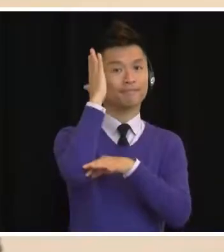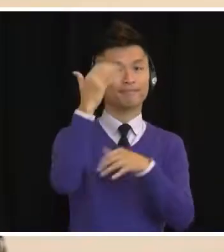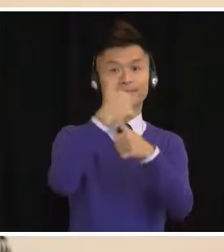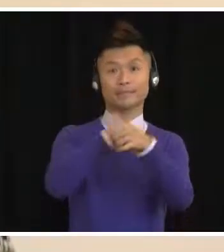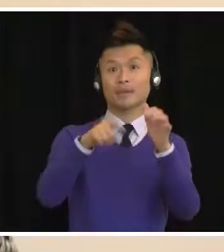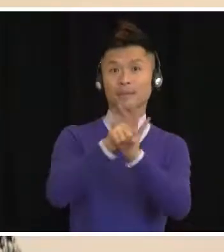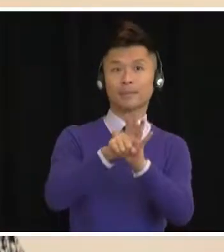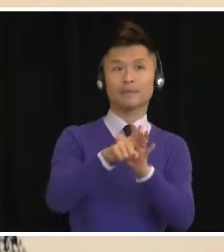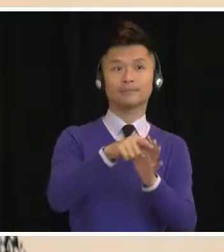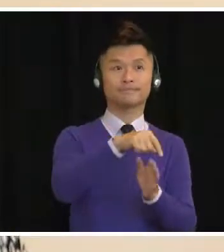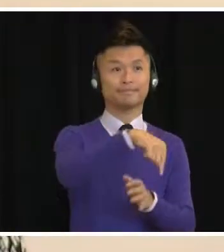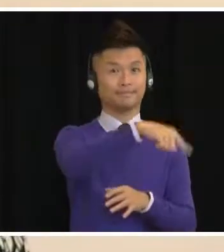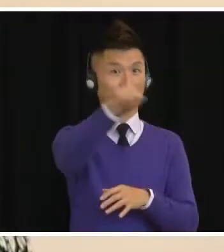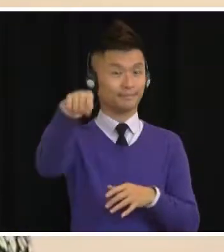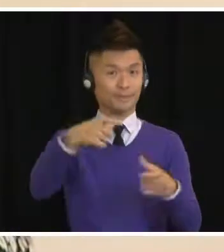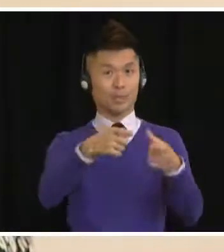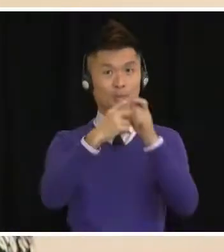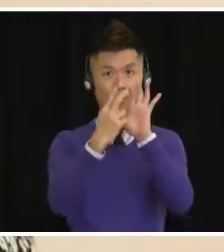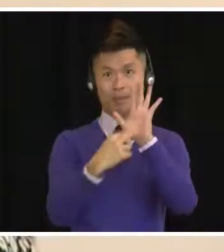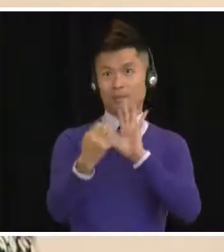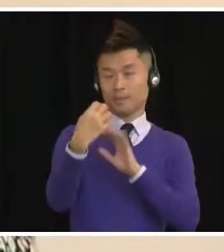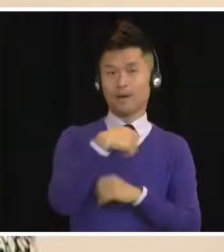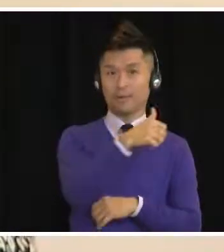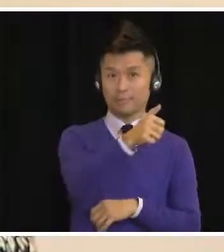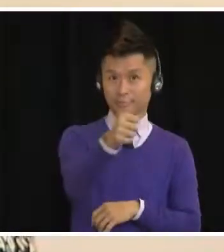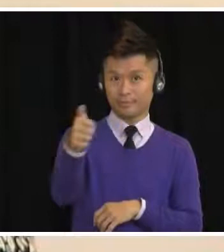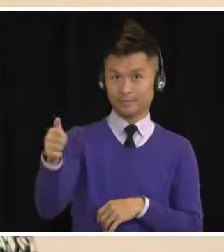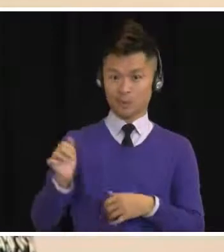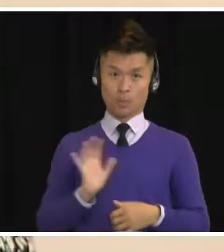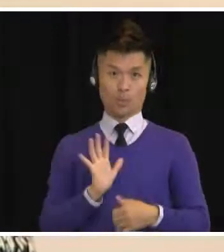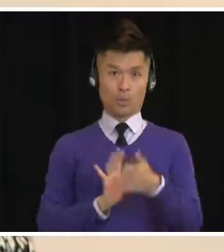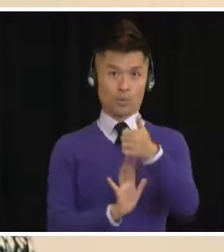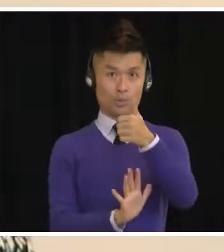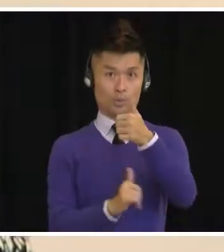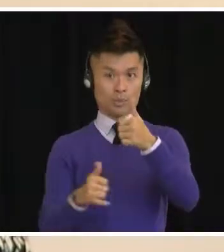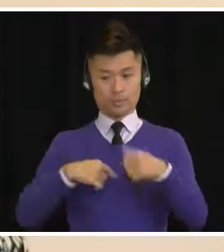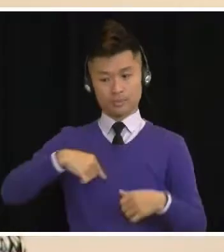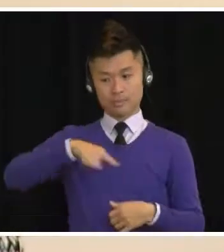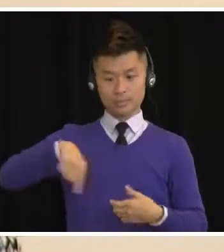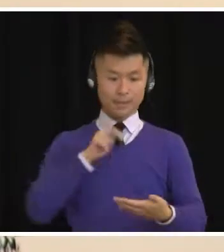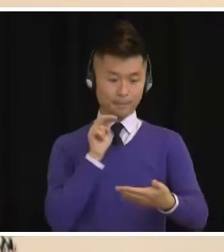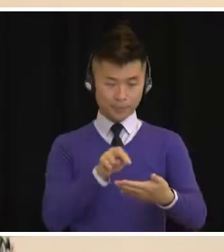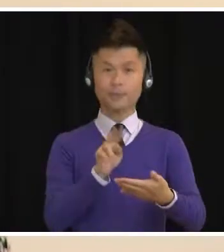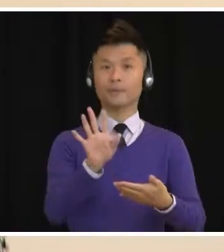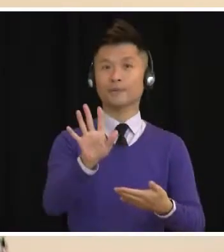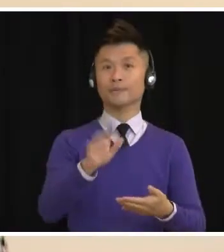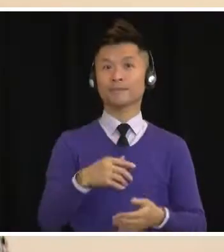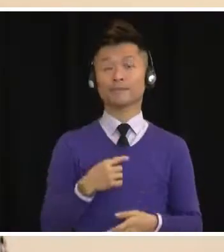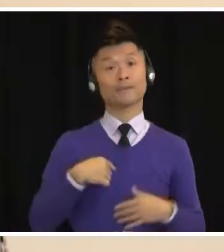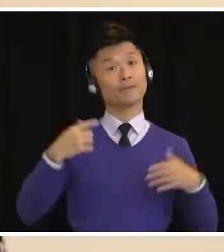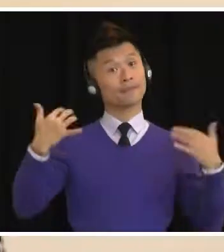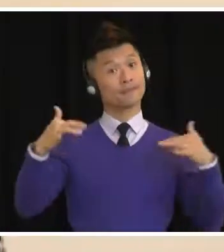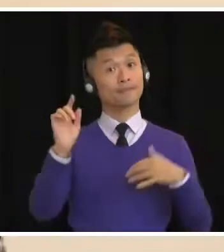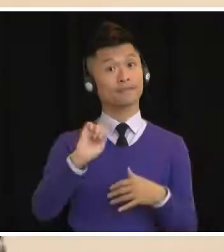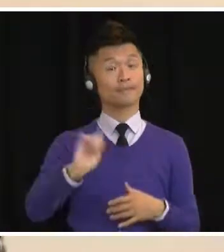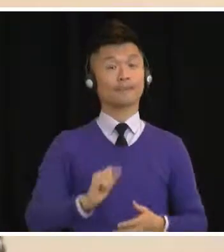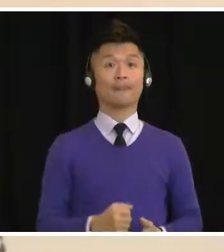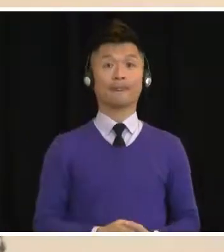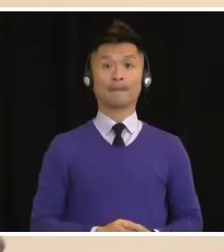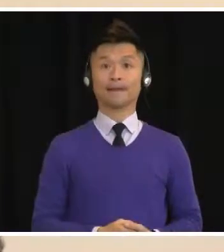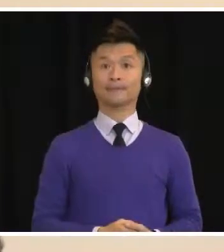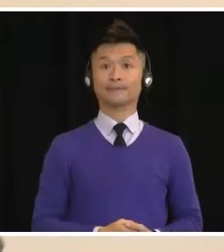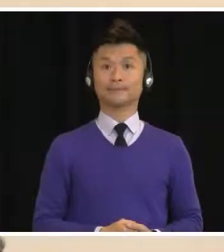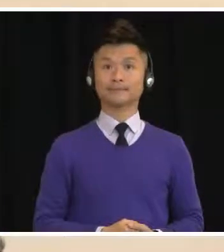that. Our question is the extent, if there are any plans to have a higher level